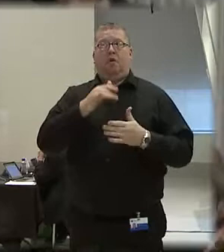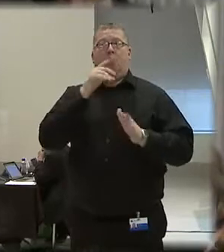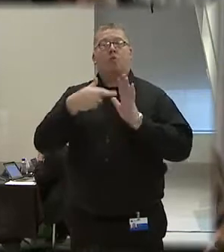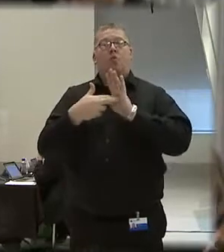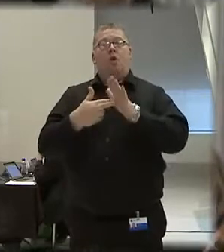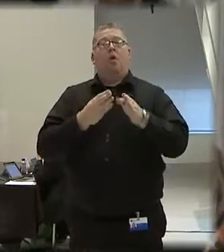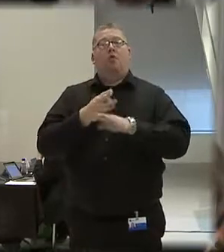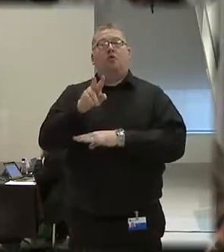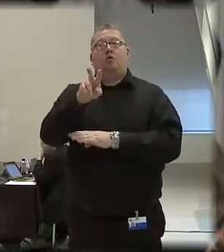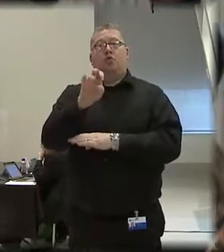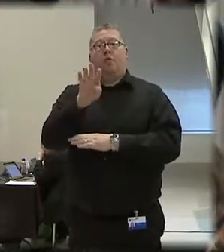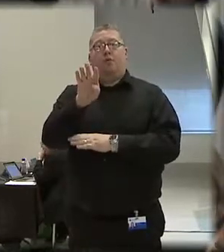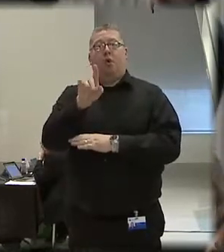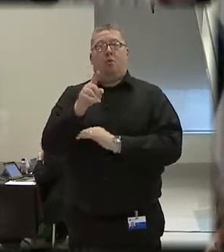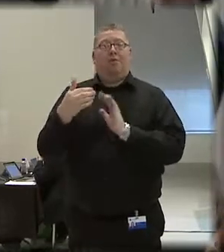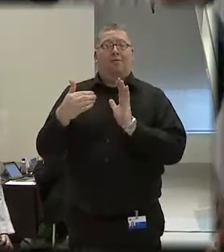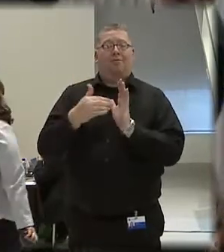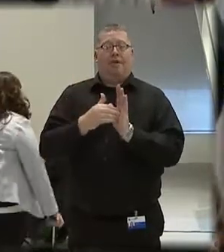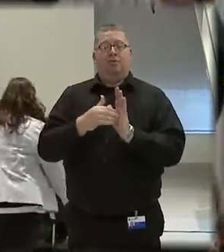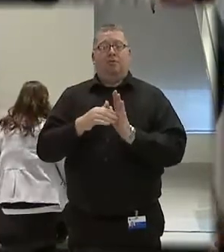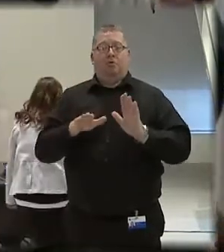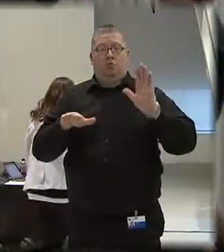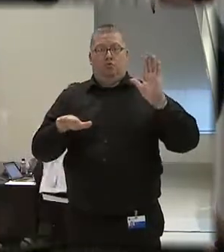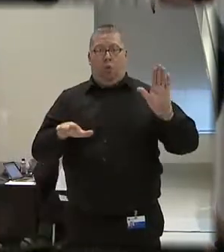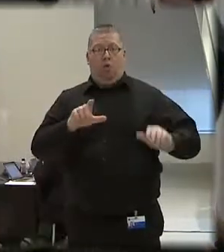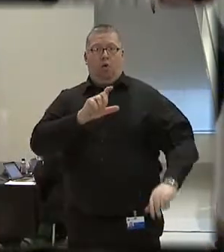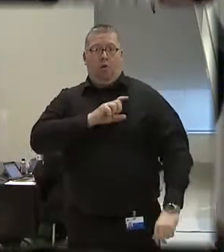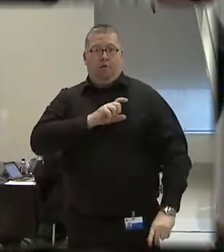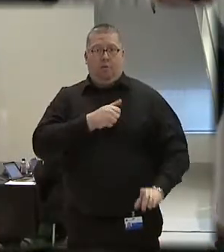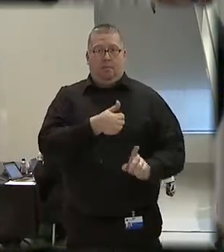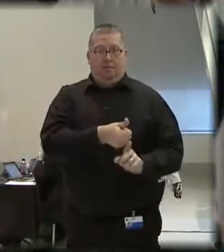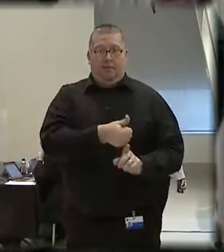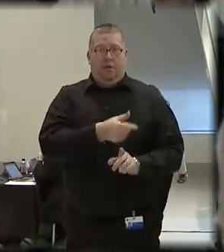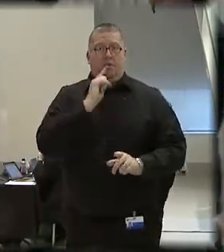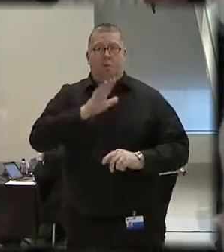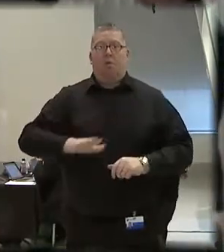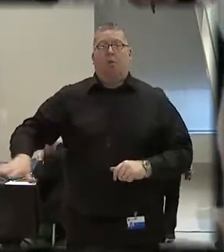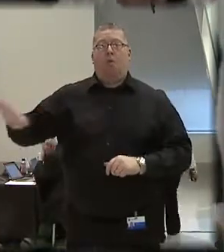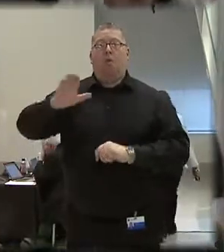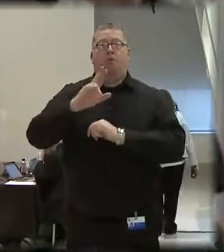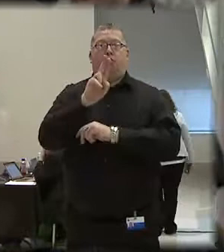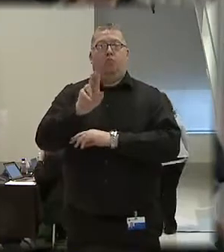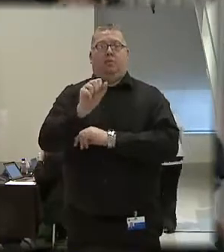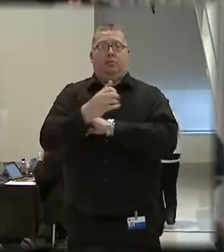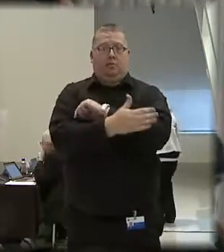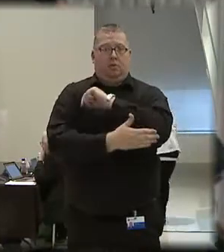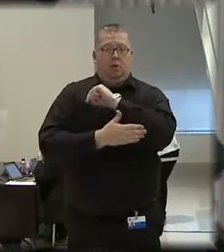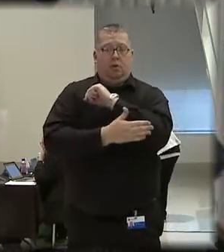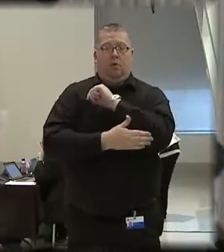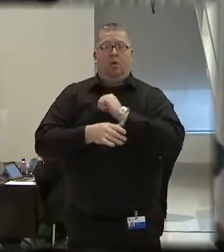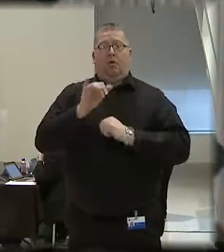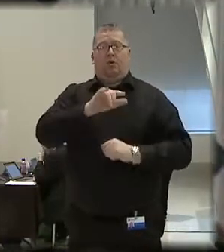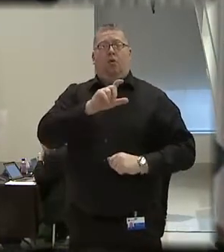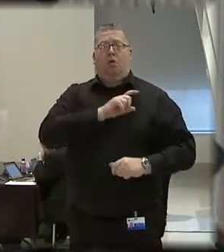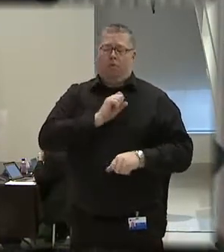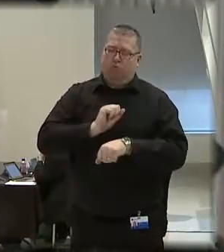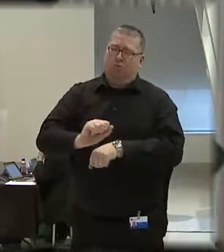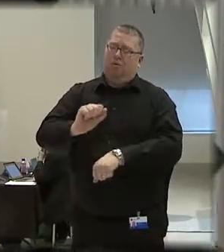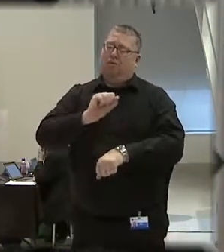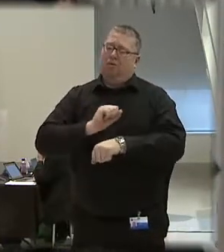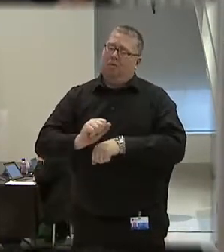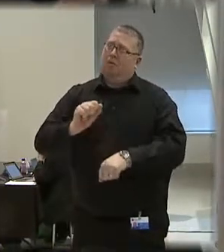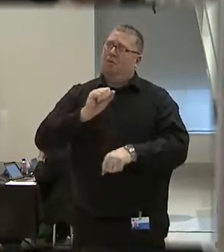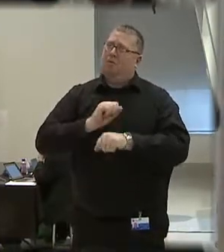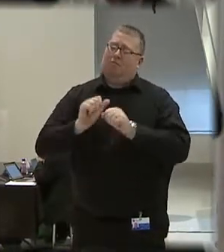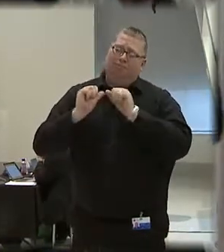over 241,000 sworn law enforcement officers from across the country. These officers work tirelessly to keep our